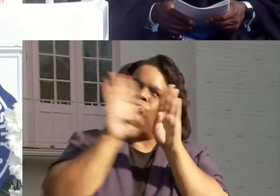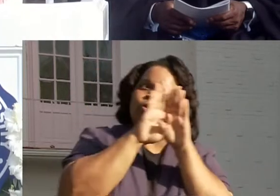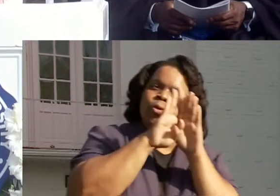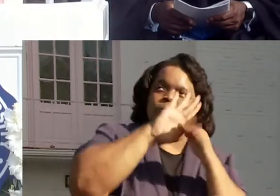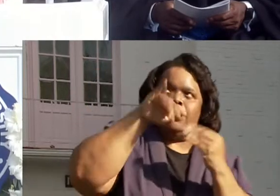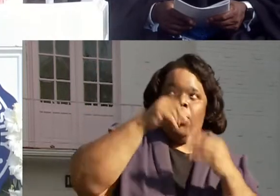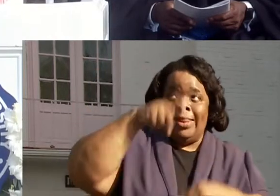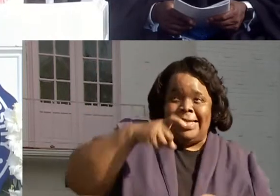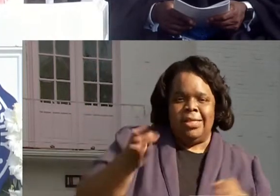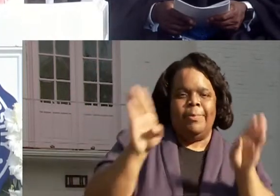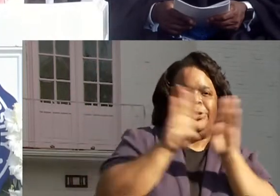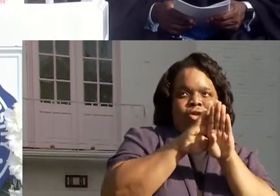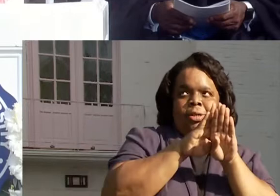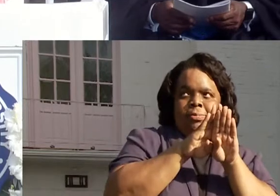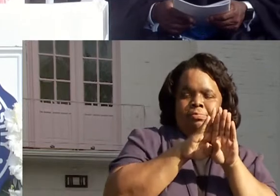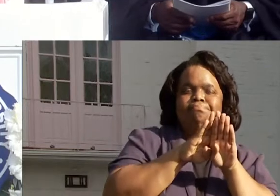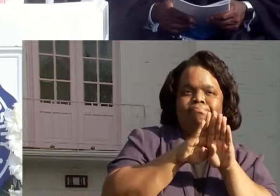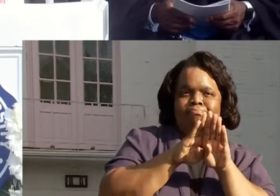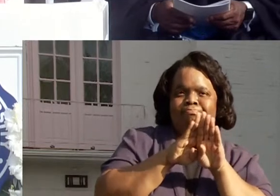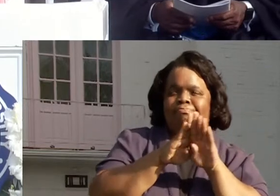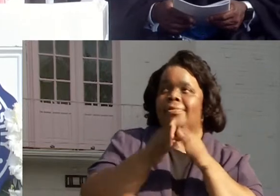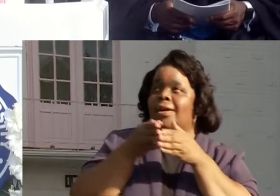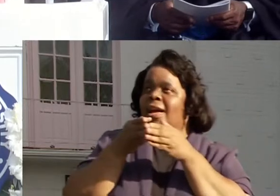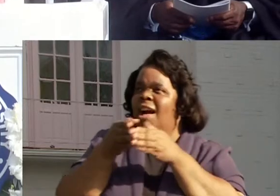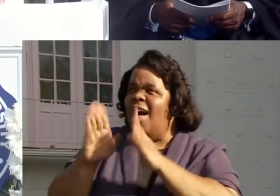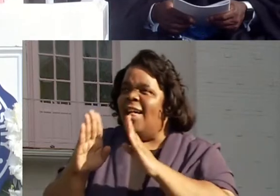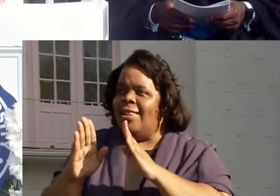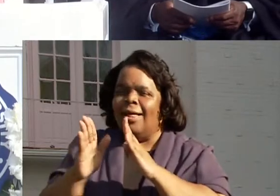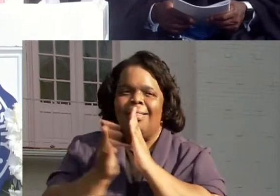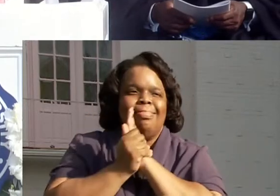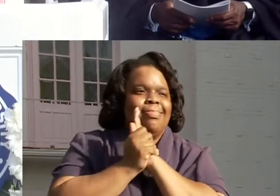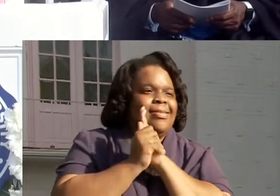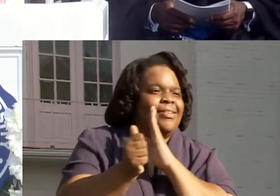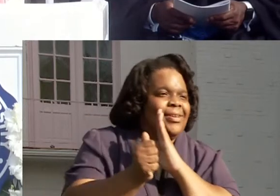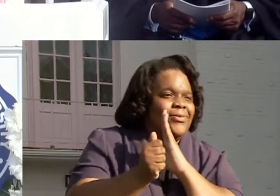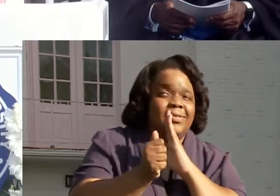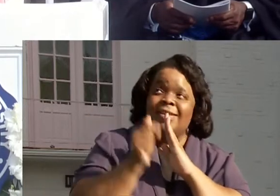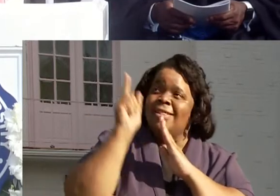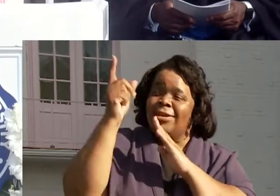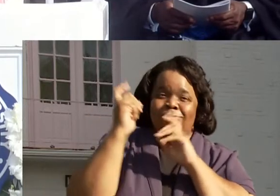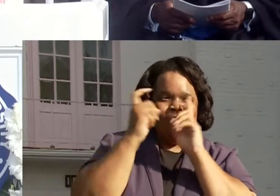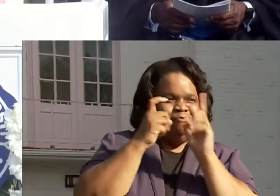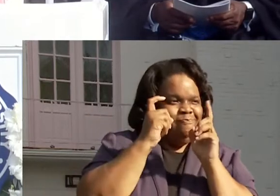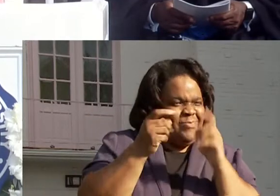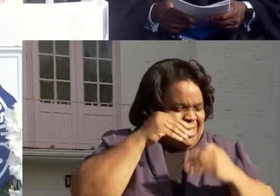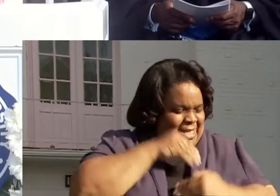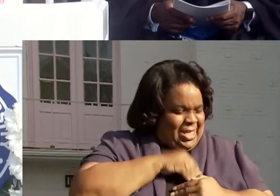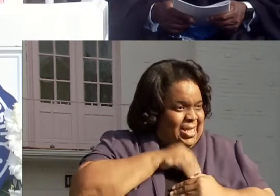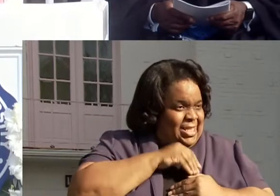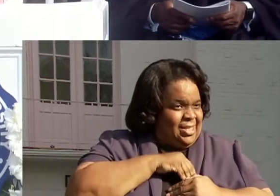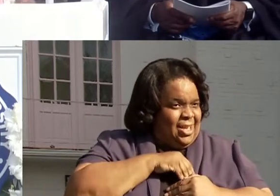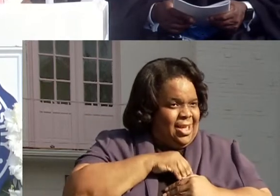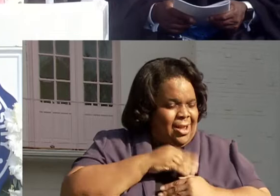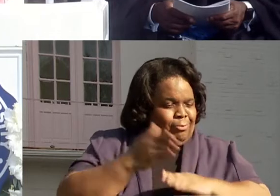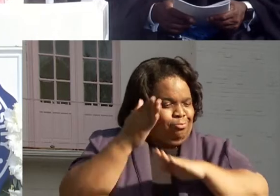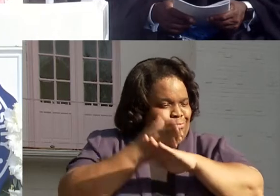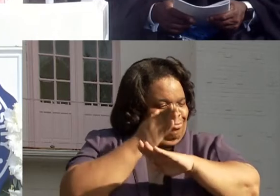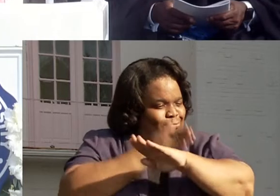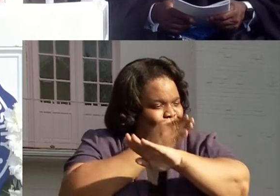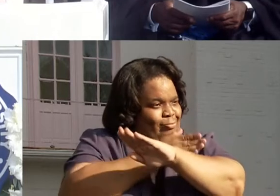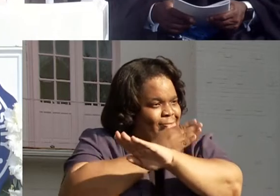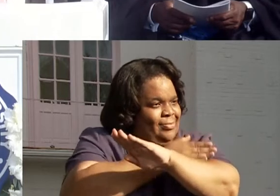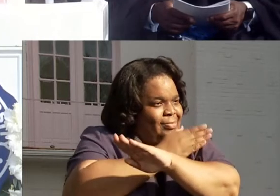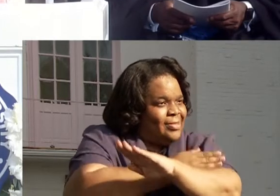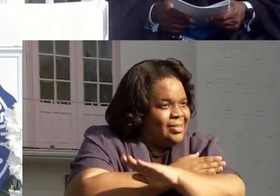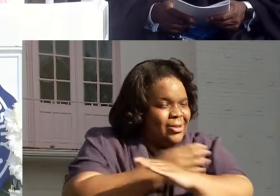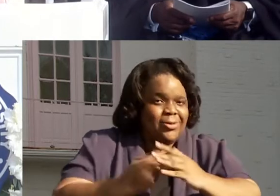that should be shut tight. Allow every gift, every treasure you have placed inside of them to grow, to develop and